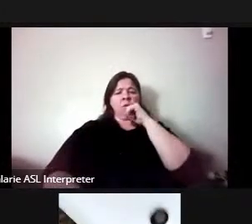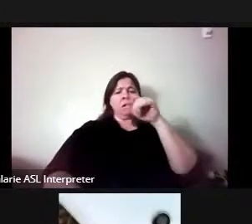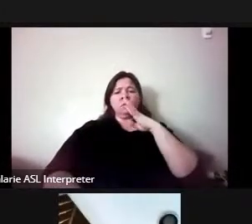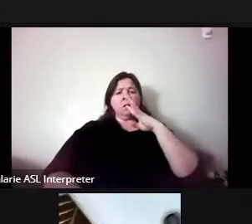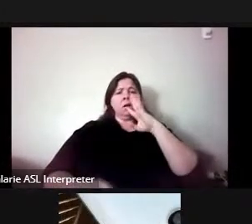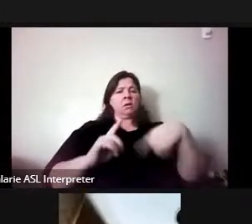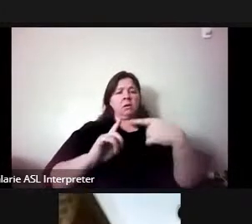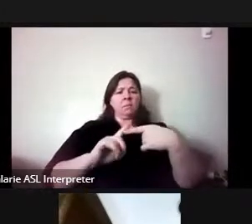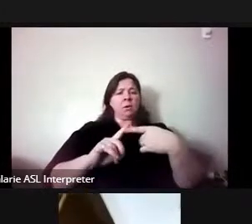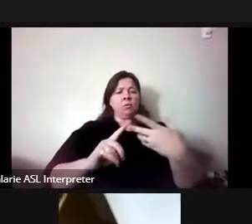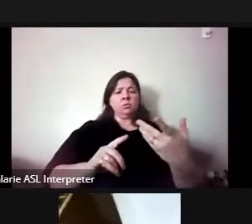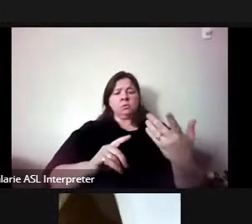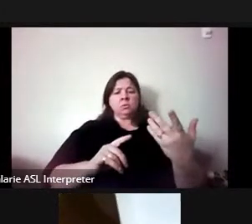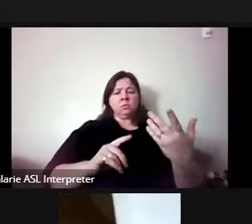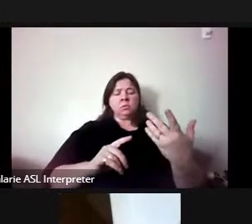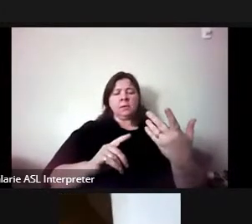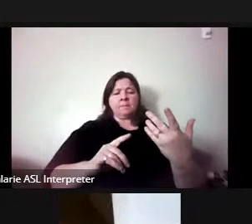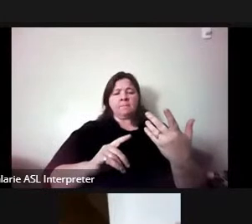about